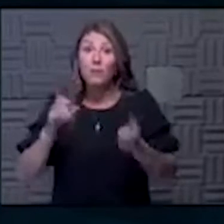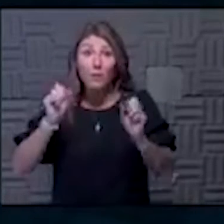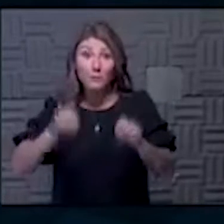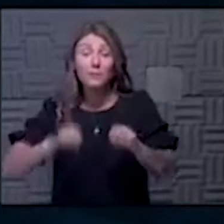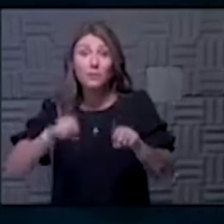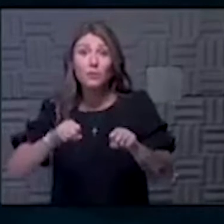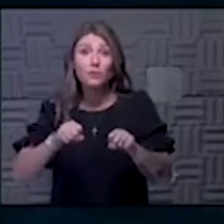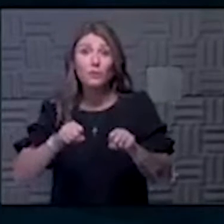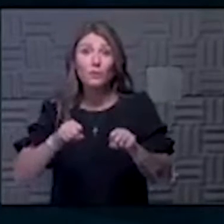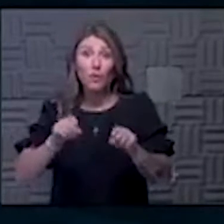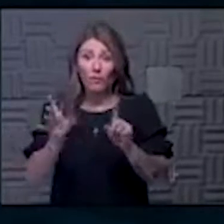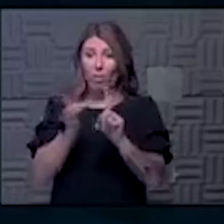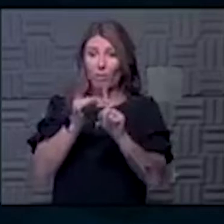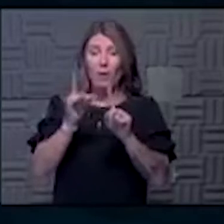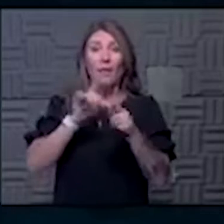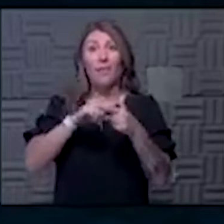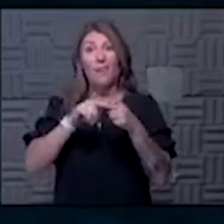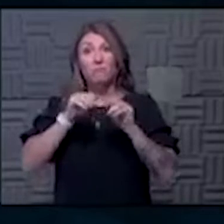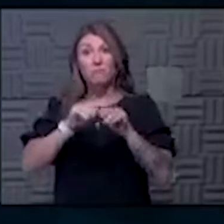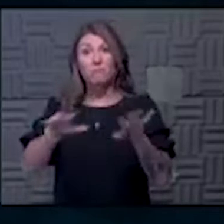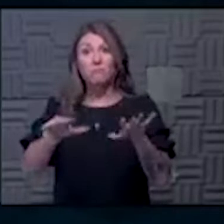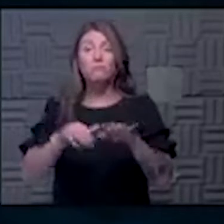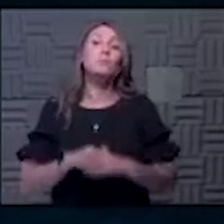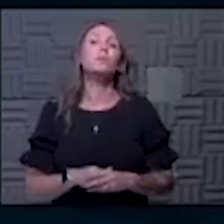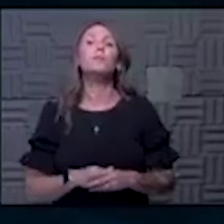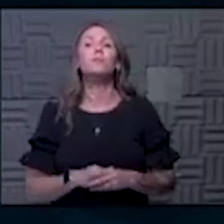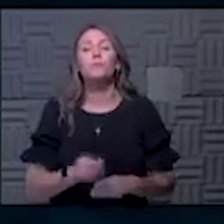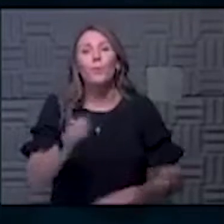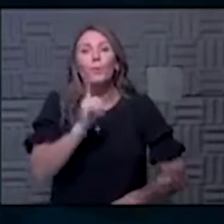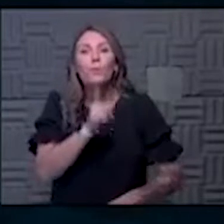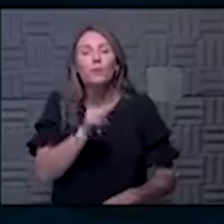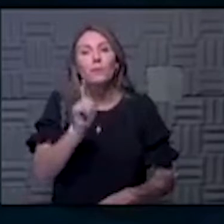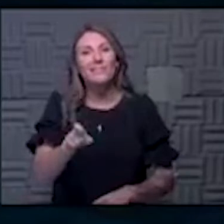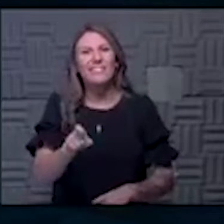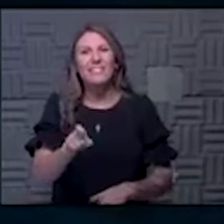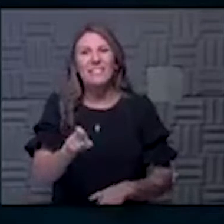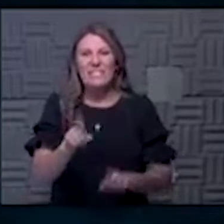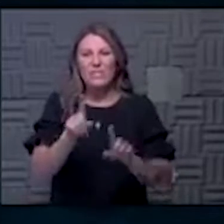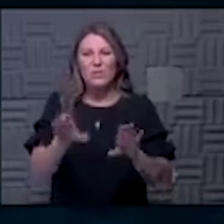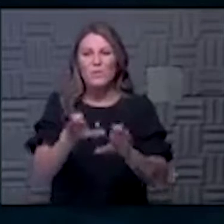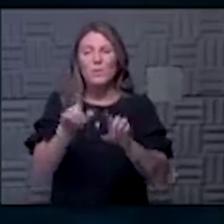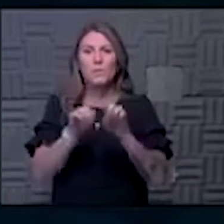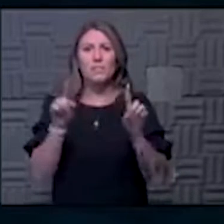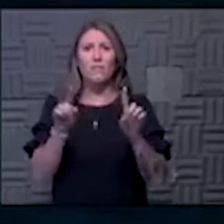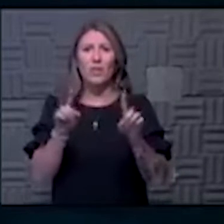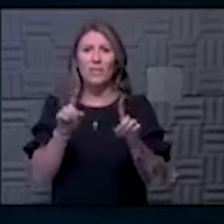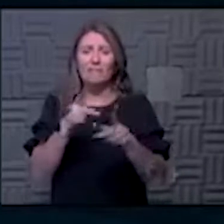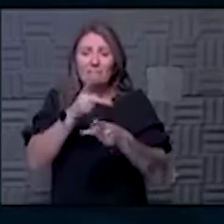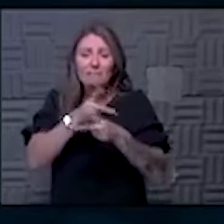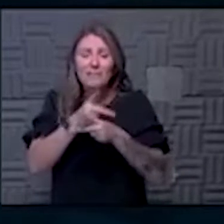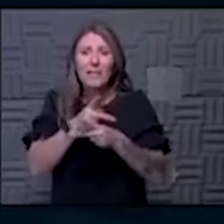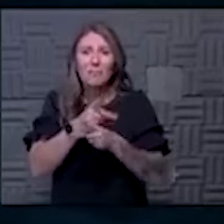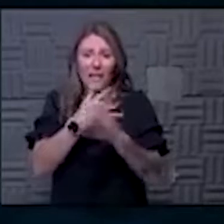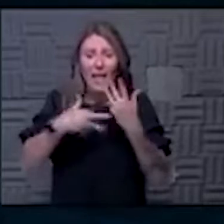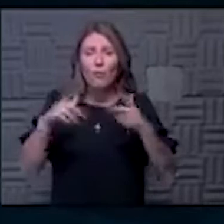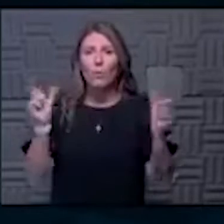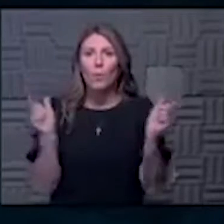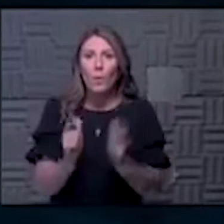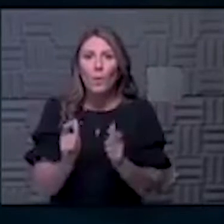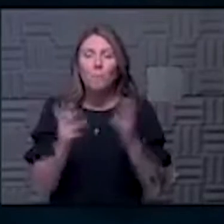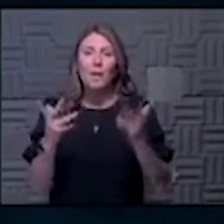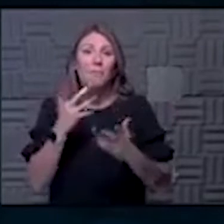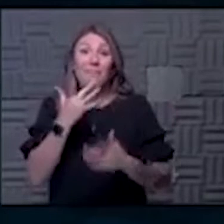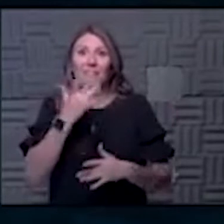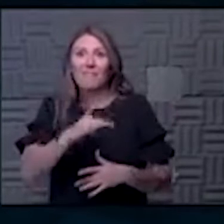for spread. So we really have to do things differently. It's keeping those gatherings small. Maybe we'll be lucky and we'll have nice weather